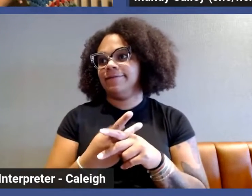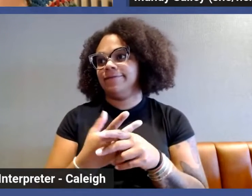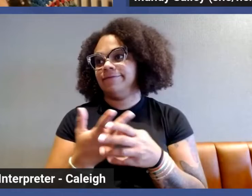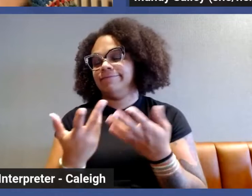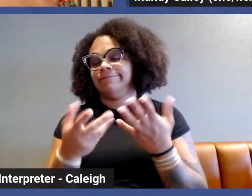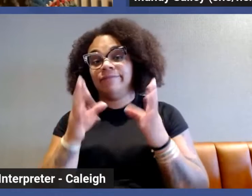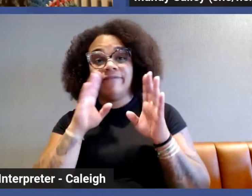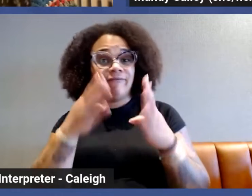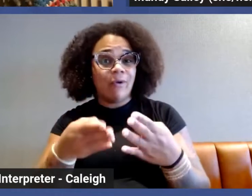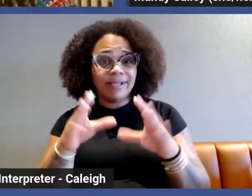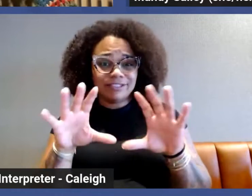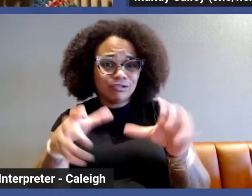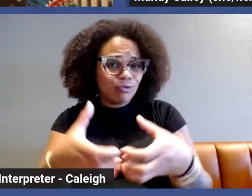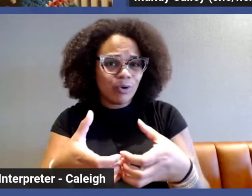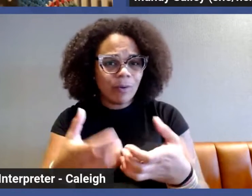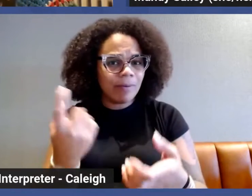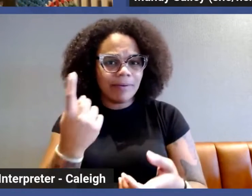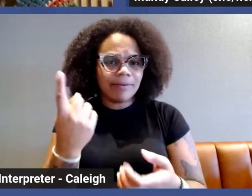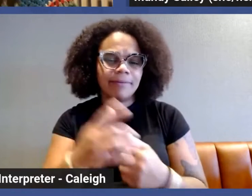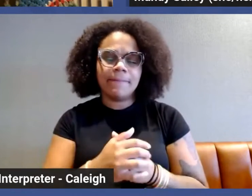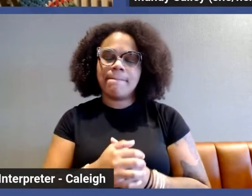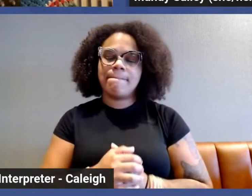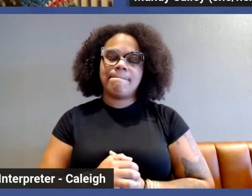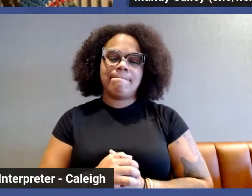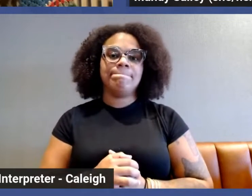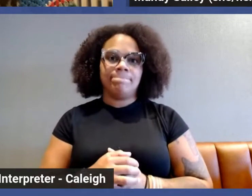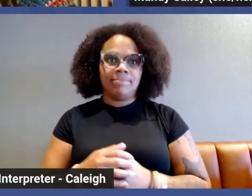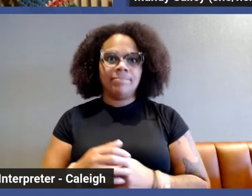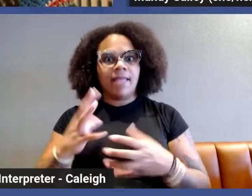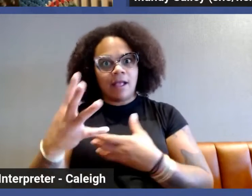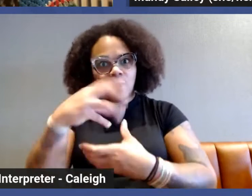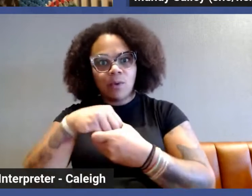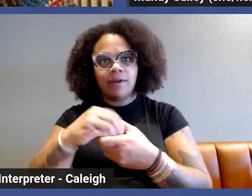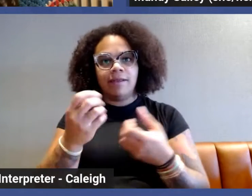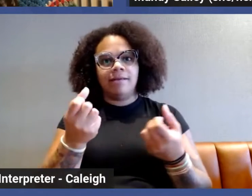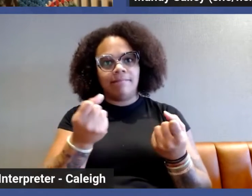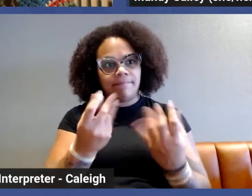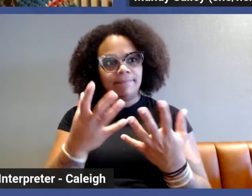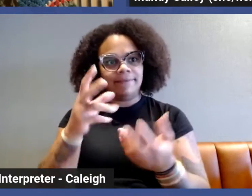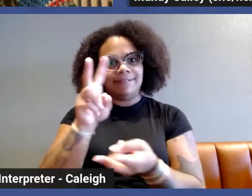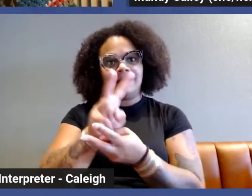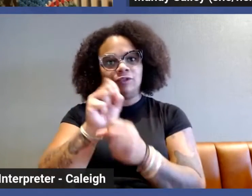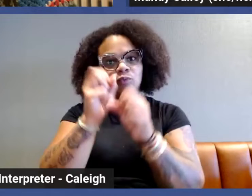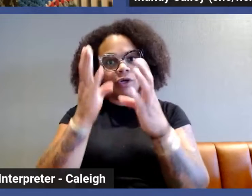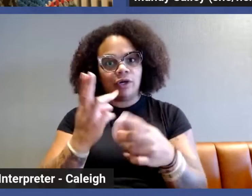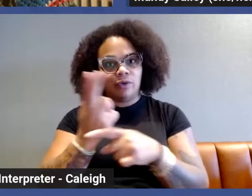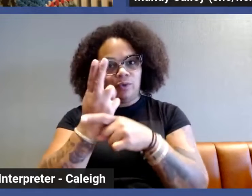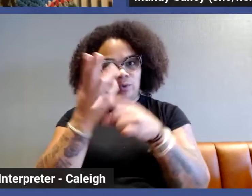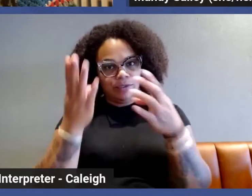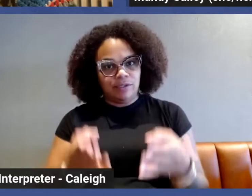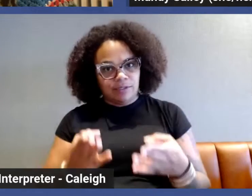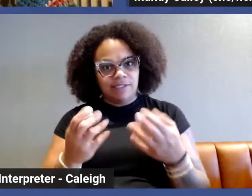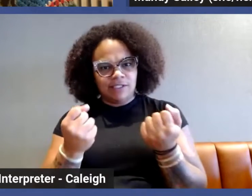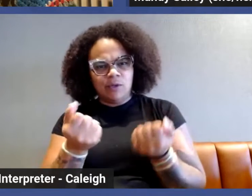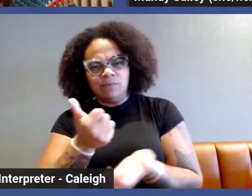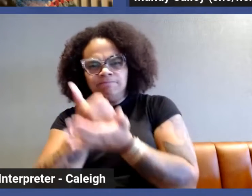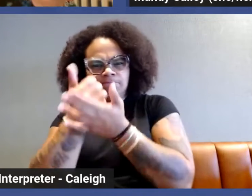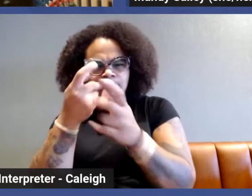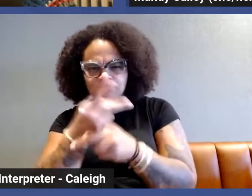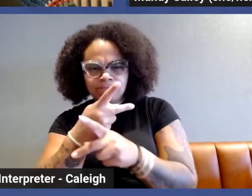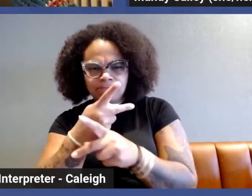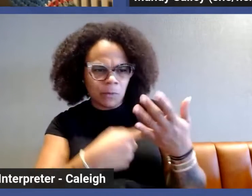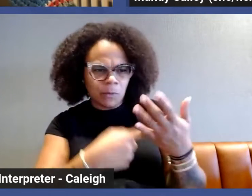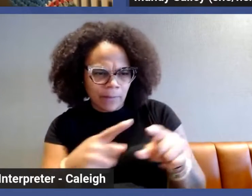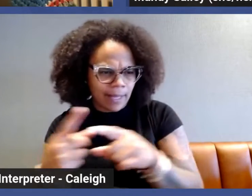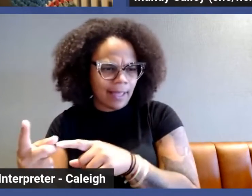focus group, whatever, of sex worker users, just to know what's going on and to try and come up with solutions that